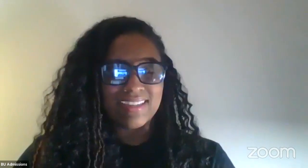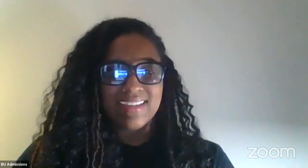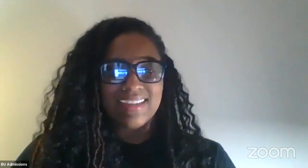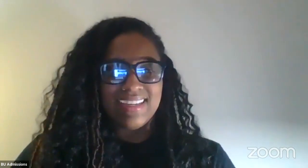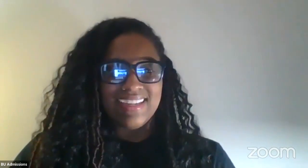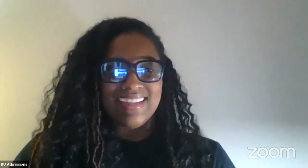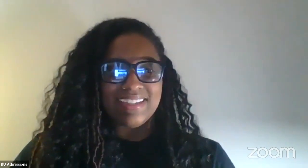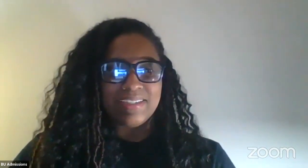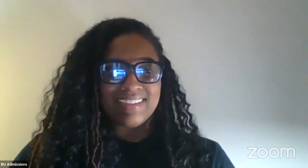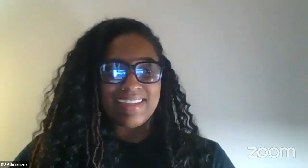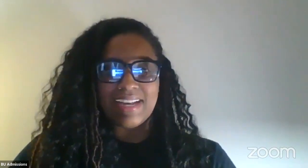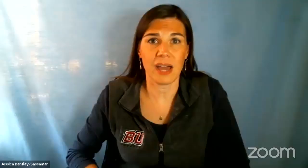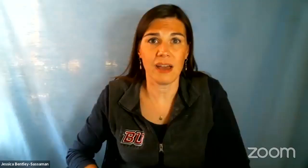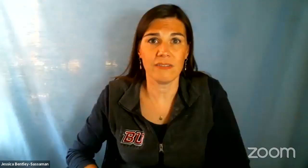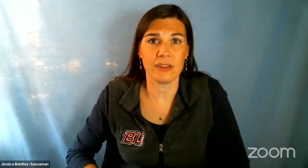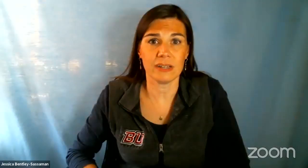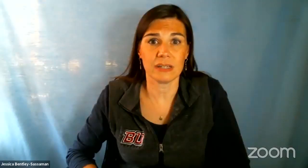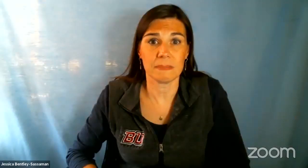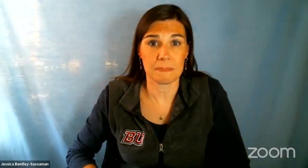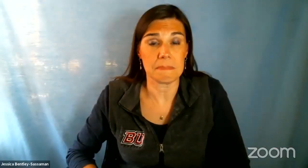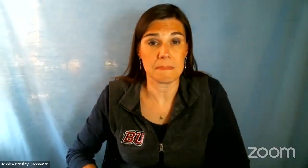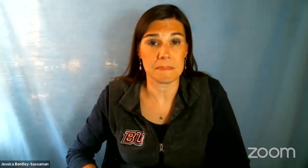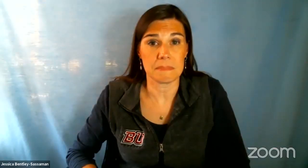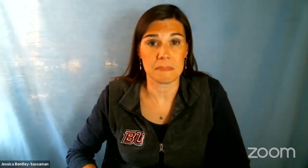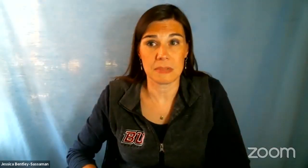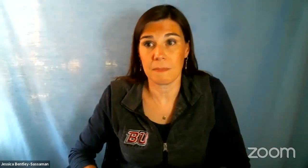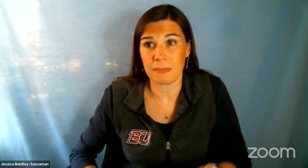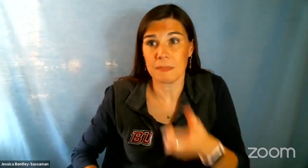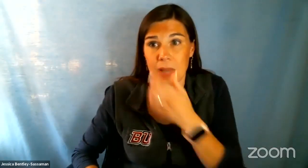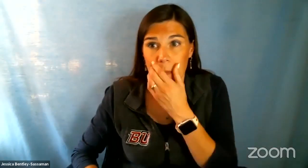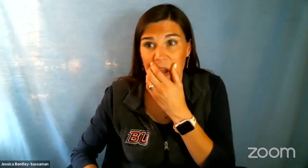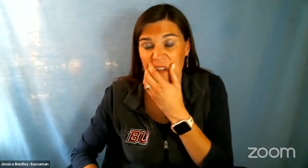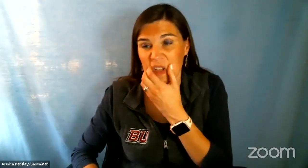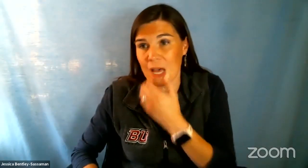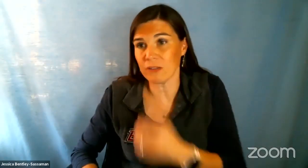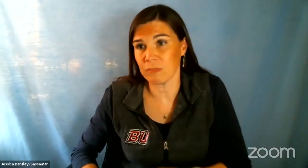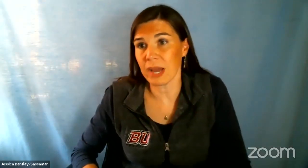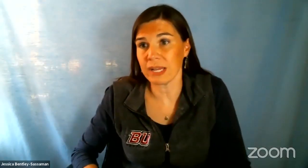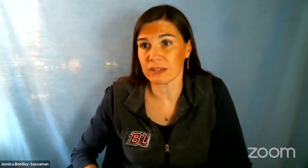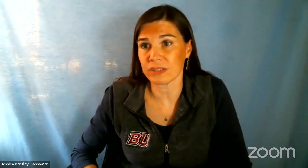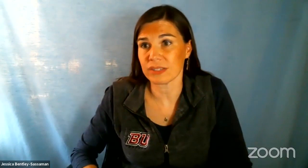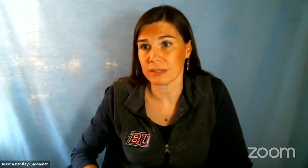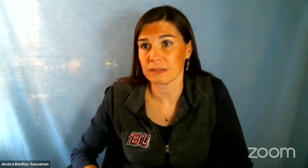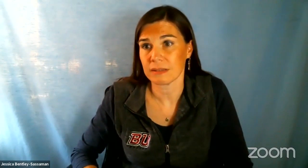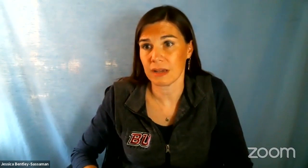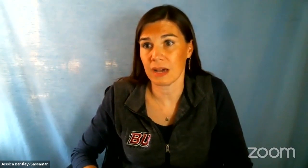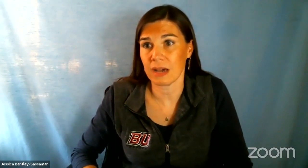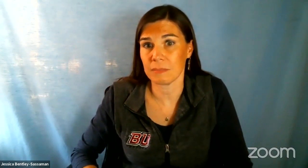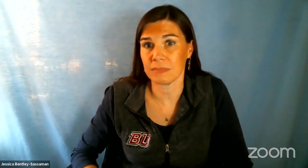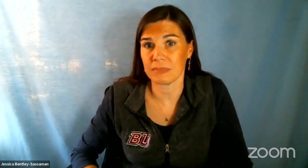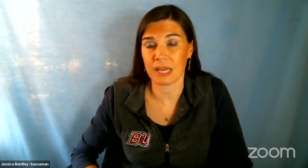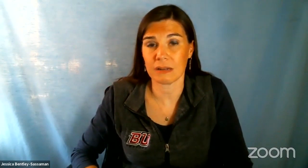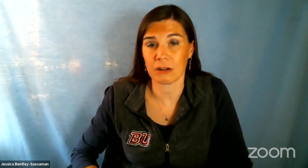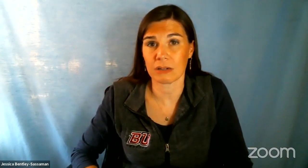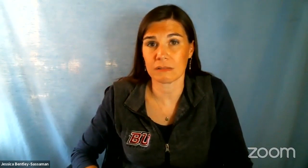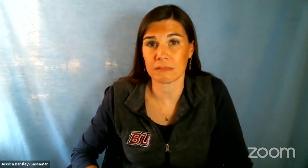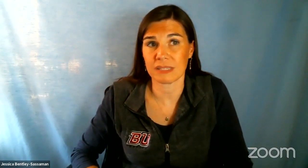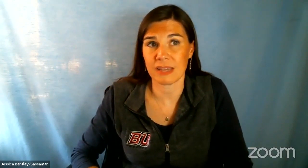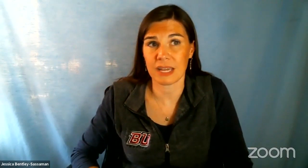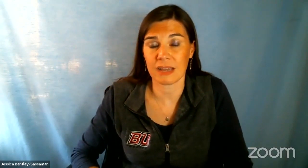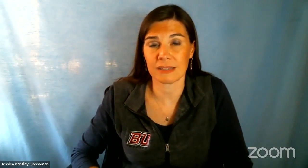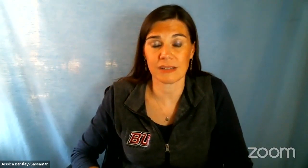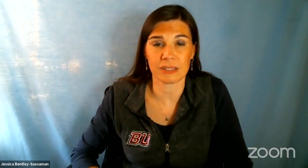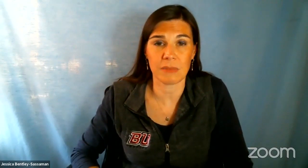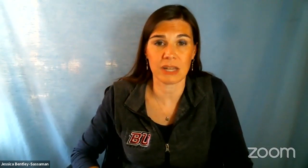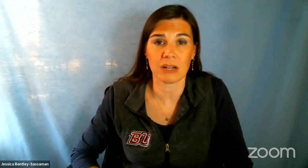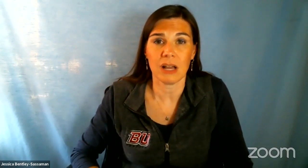minoring? So we and either one of you can answer. Yeah, we have a lot of minors that